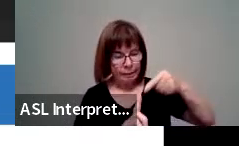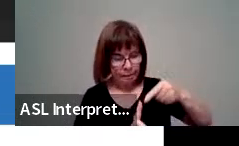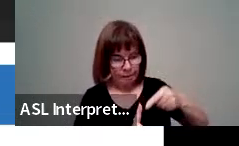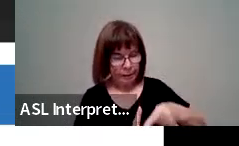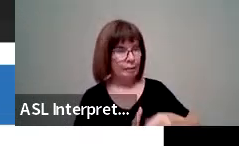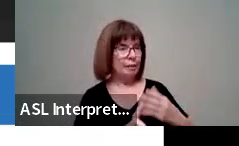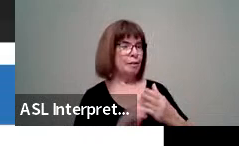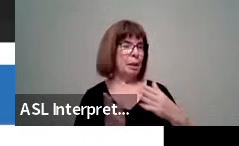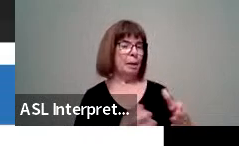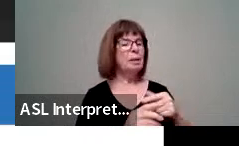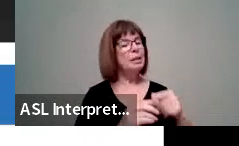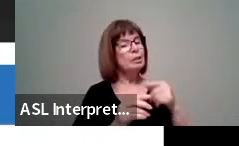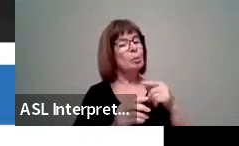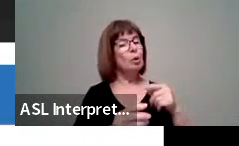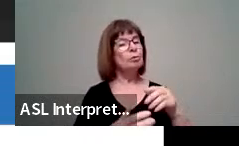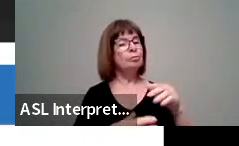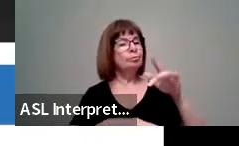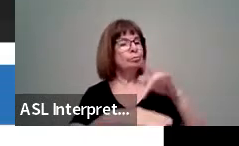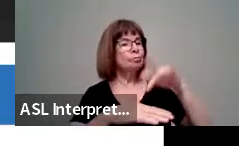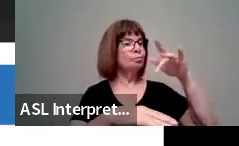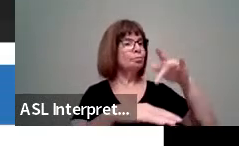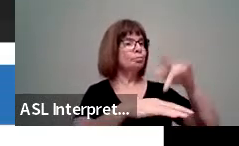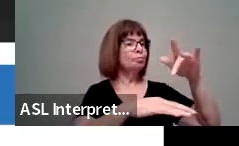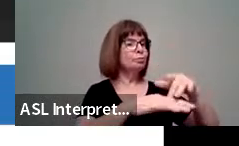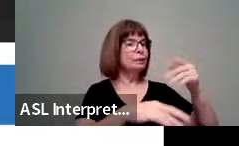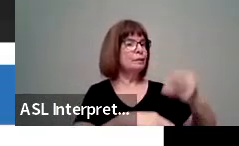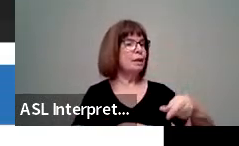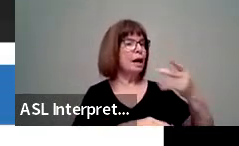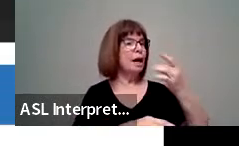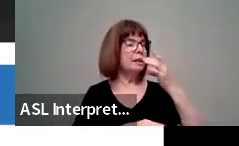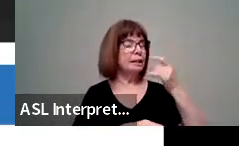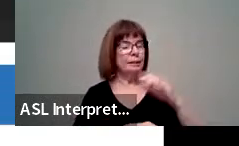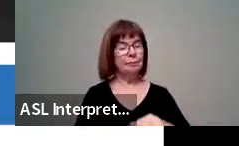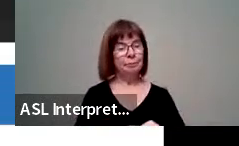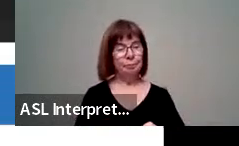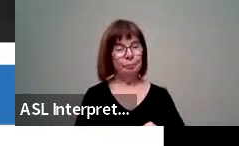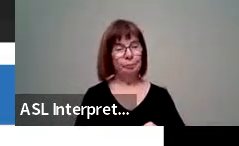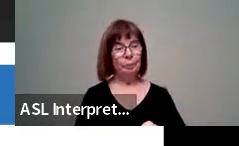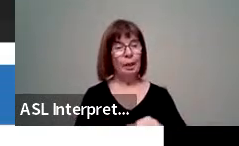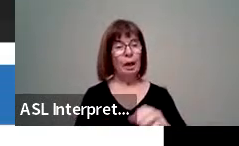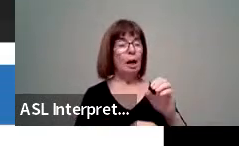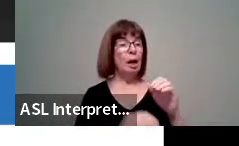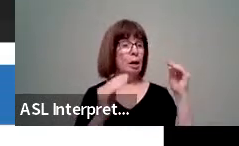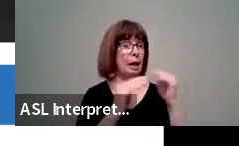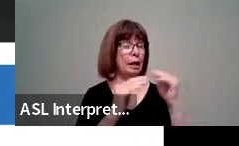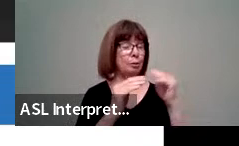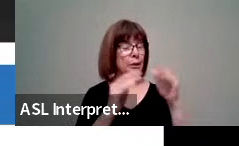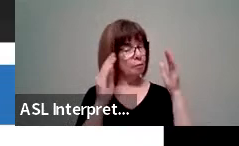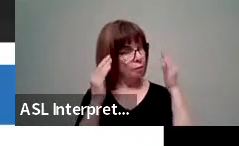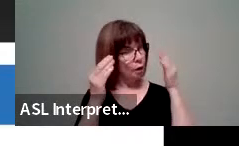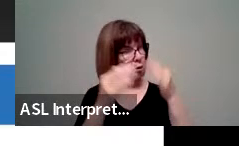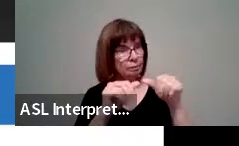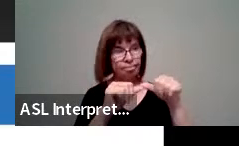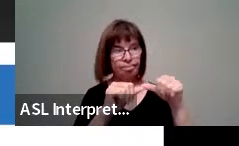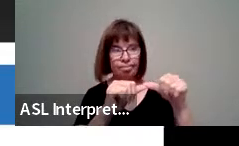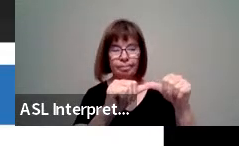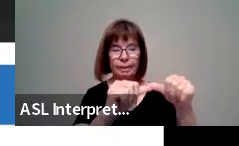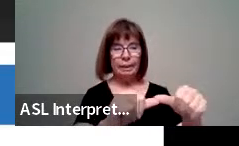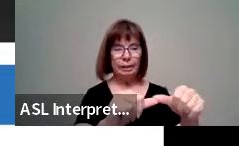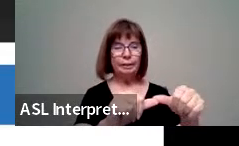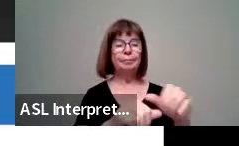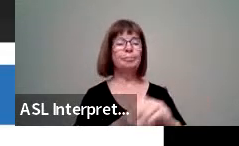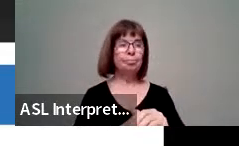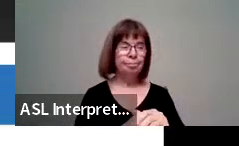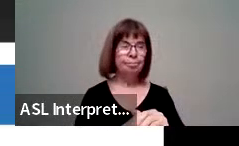changes. That our equity focus remains in place, and that's where we will be focusing on